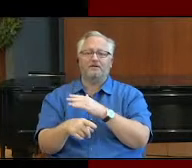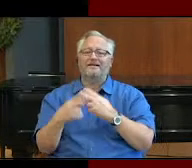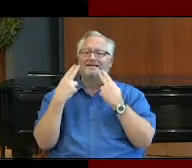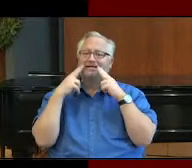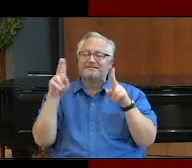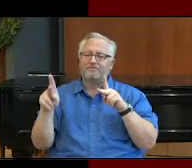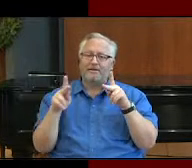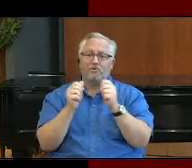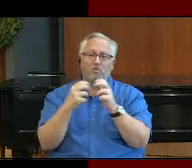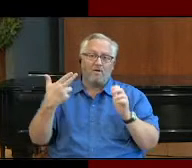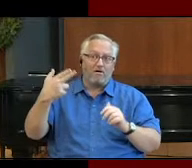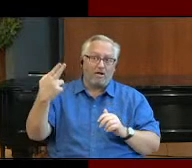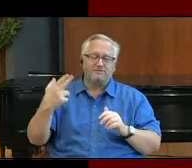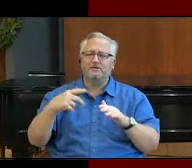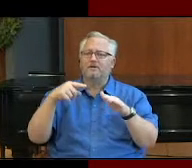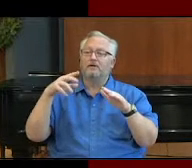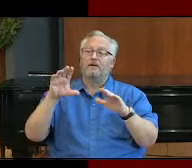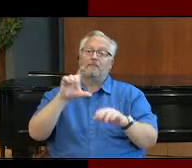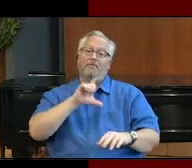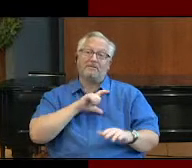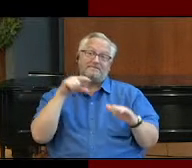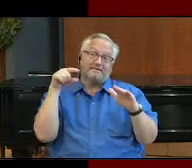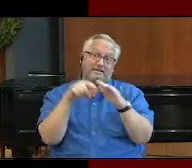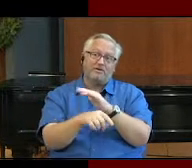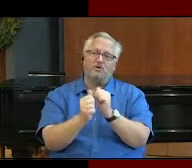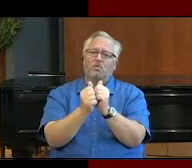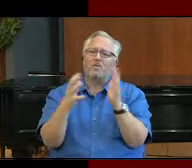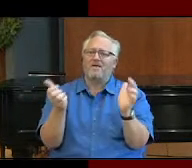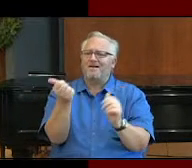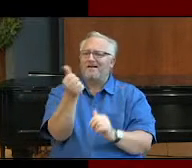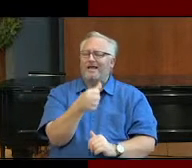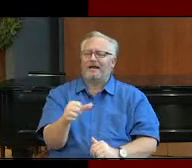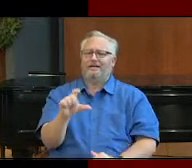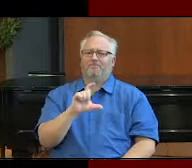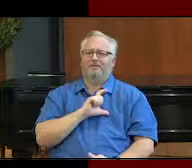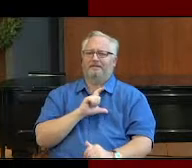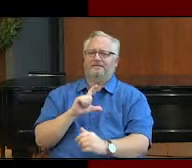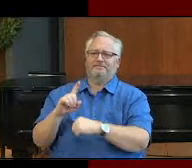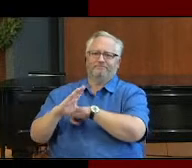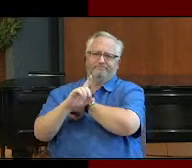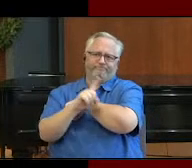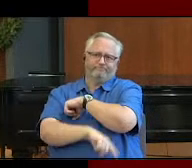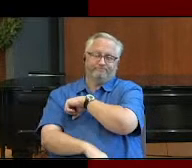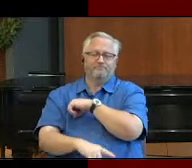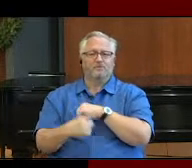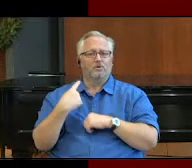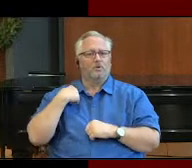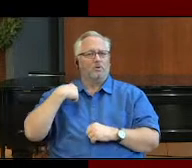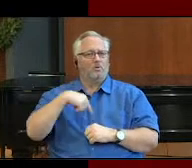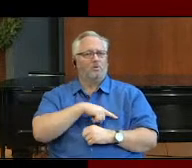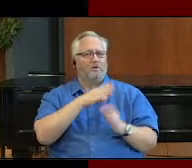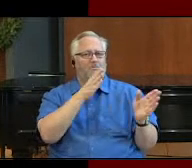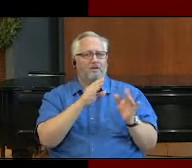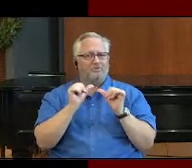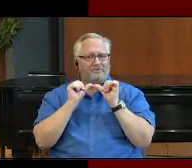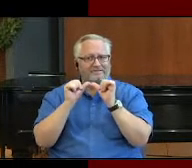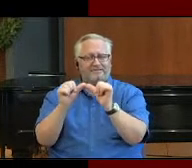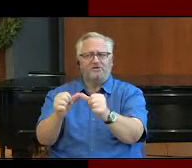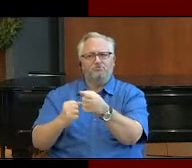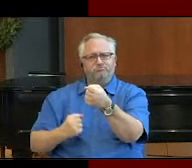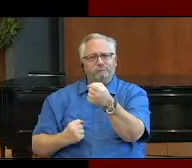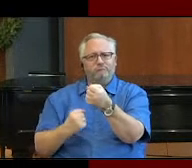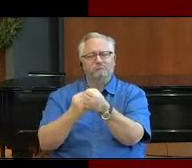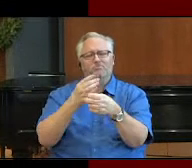by police with no consequences to the police officers. And we intend to continue this advocacy to